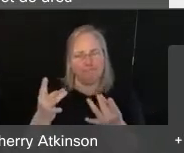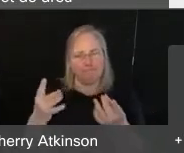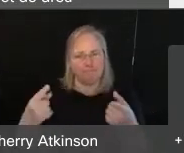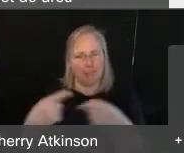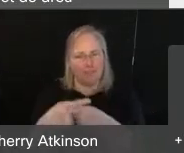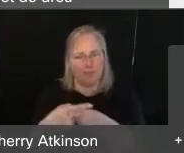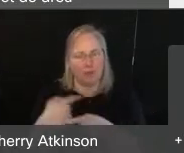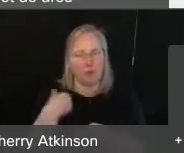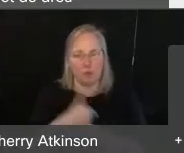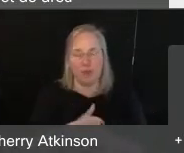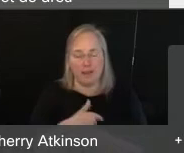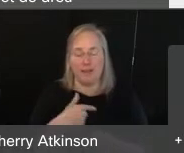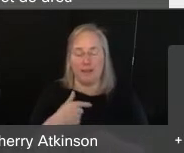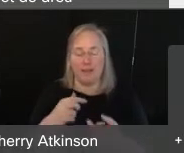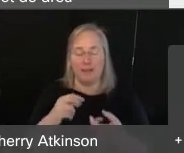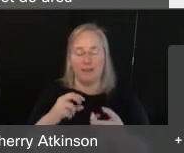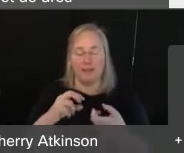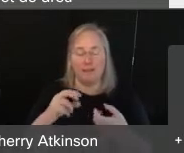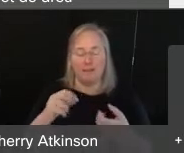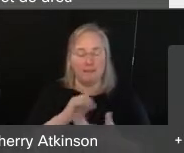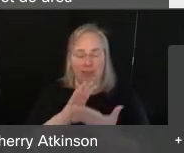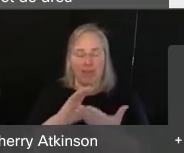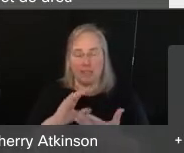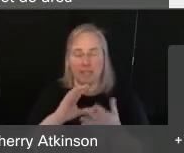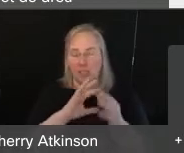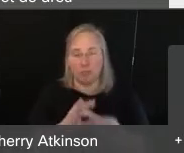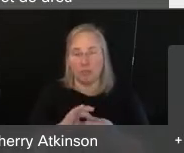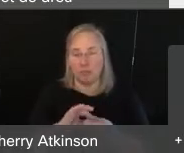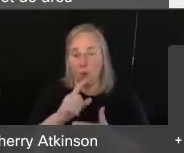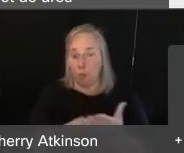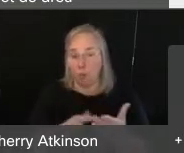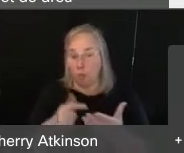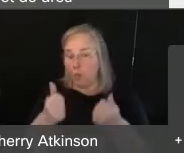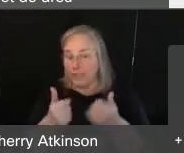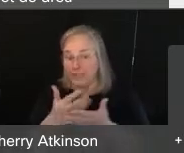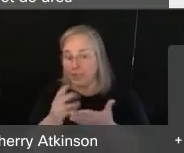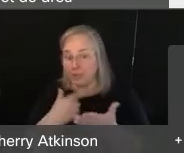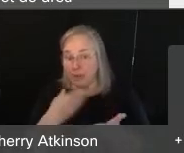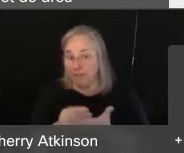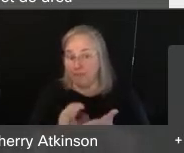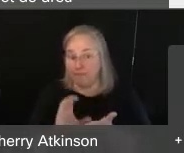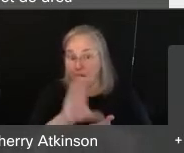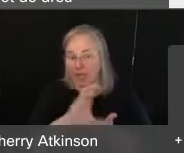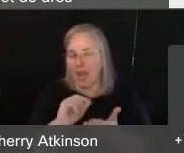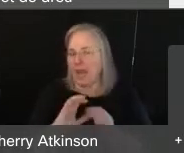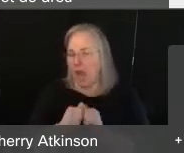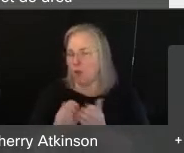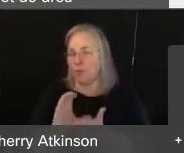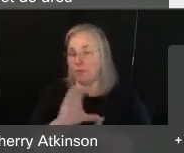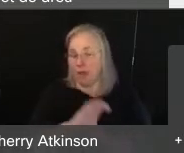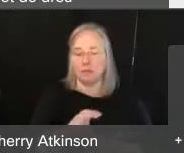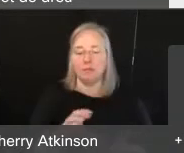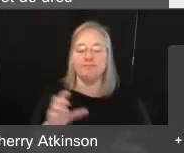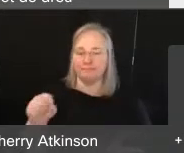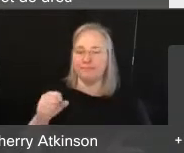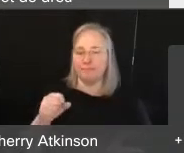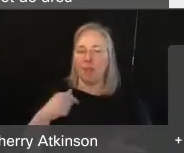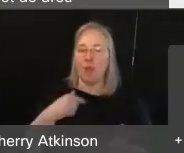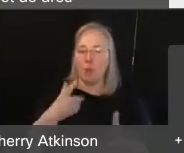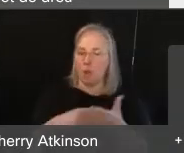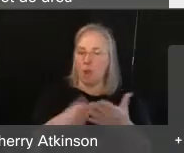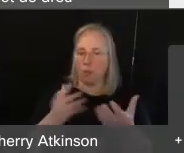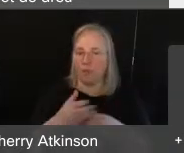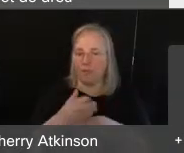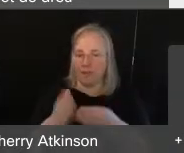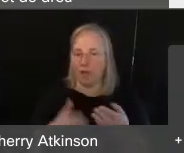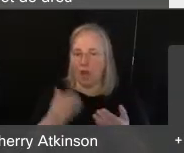of what do we fund and how do we fund it. Yeah, I agree. And I think that's what I was finishing with is I just don't see how we say anything